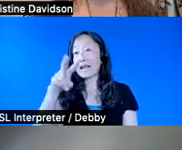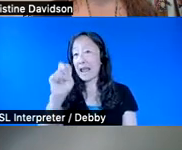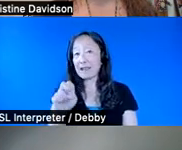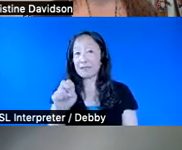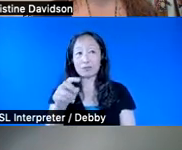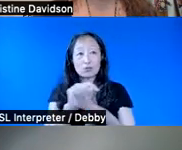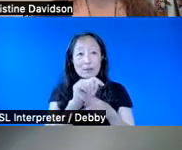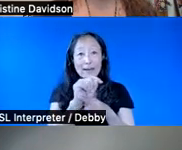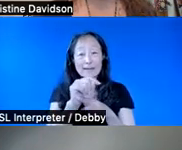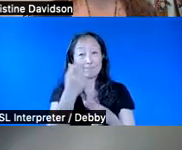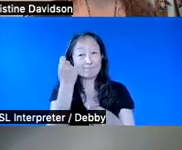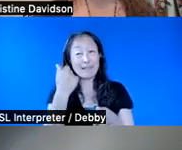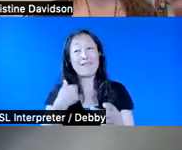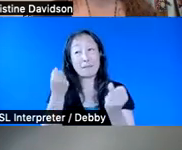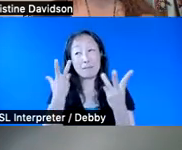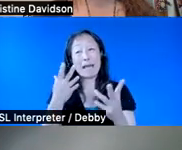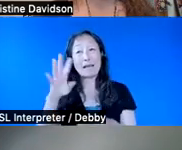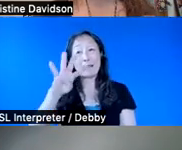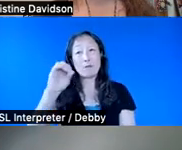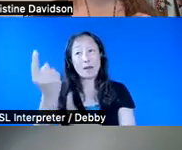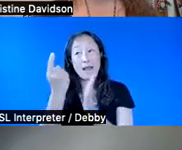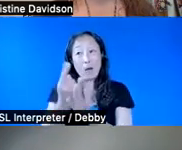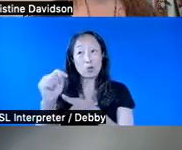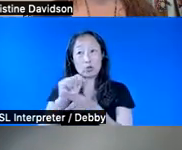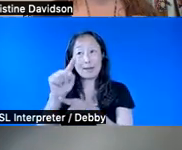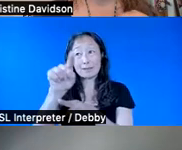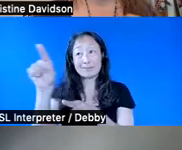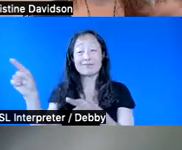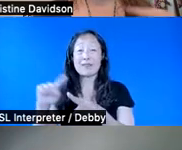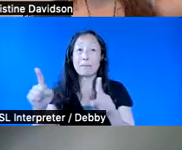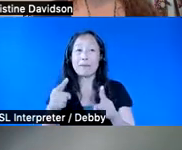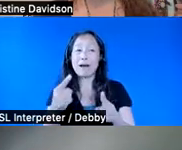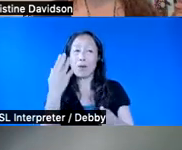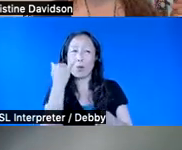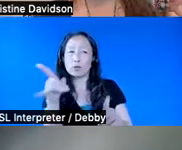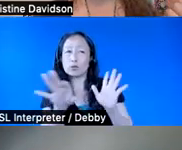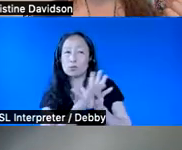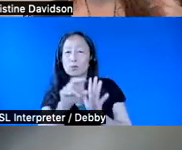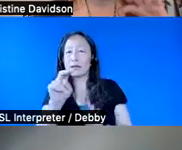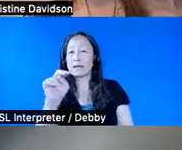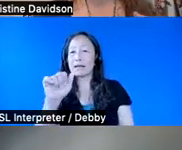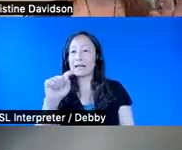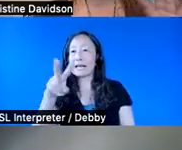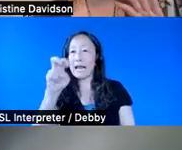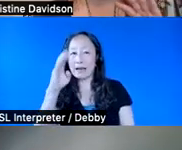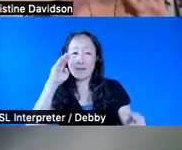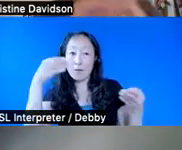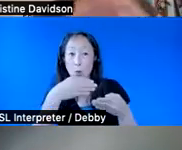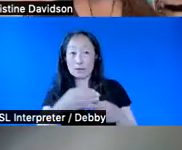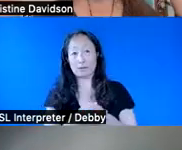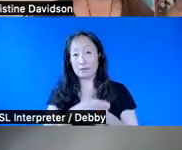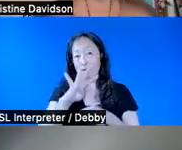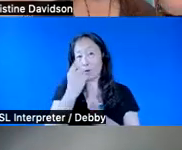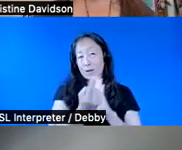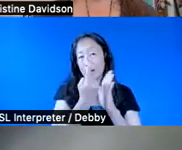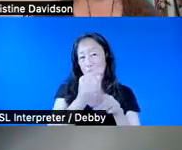lot of Native-focused ones. So why did you choose this particular one? And share that with each other. And you'll just, you don't